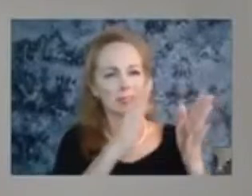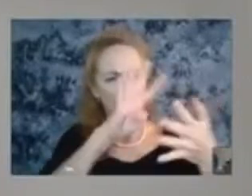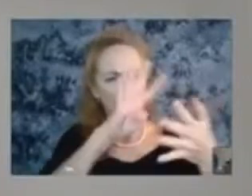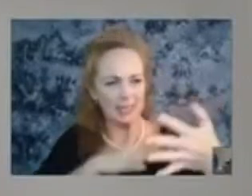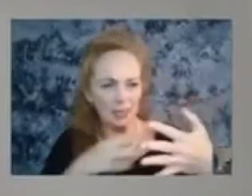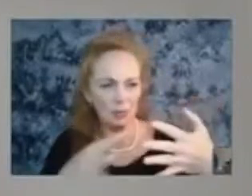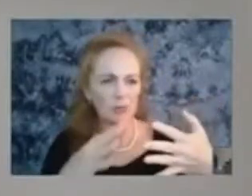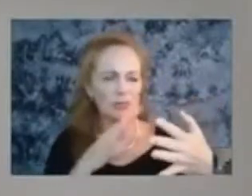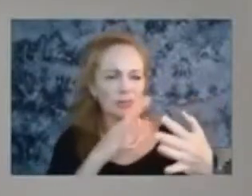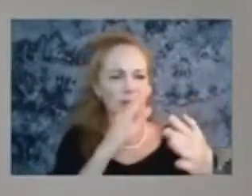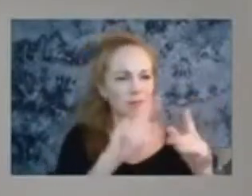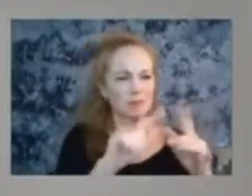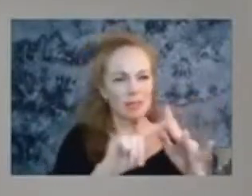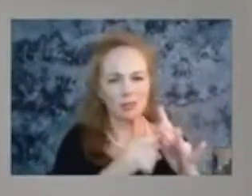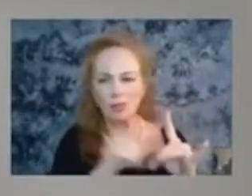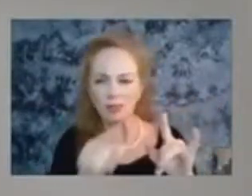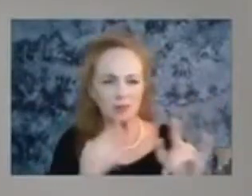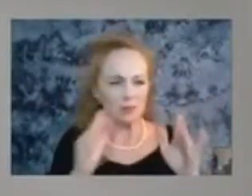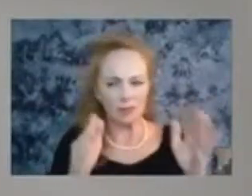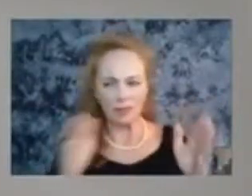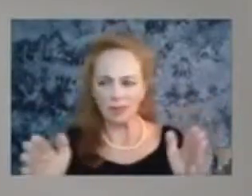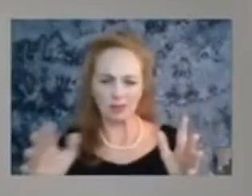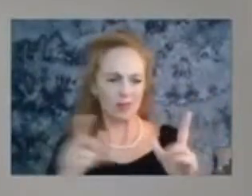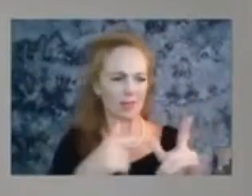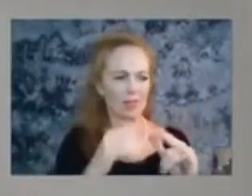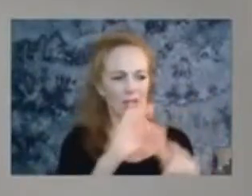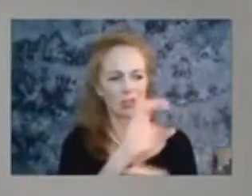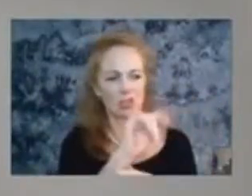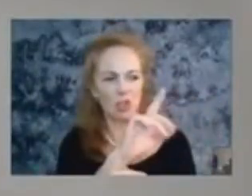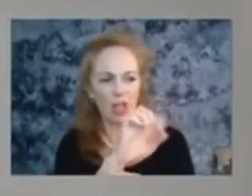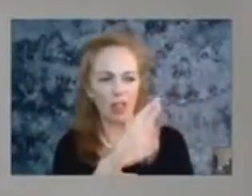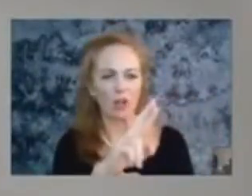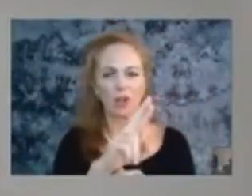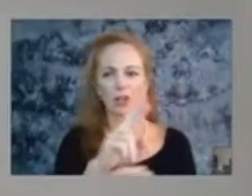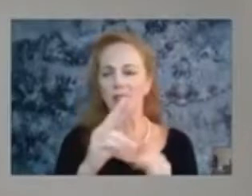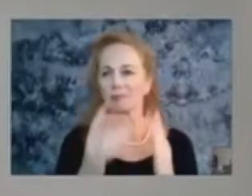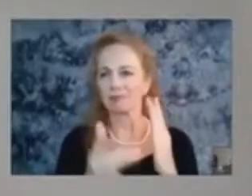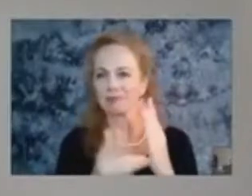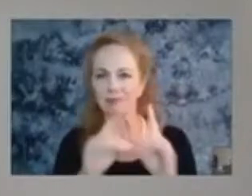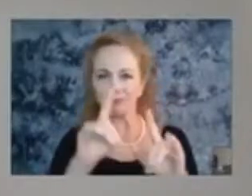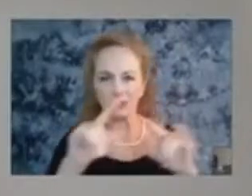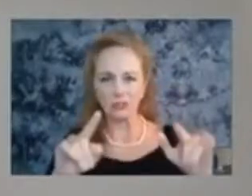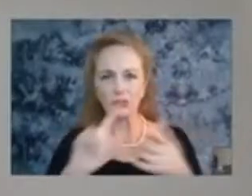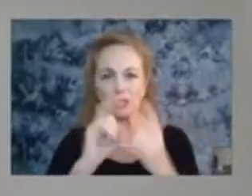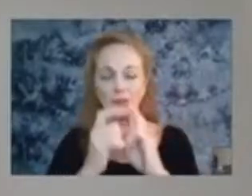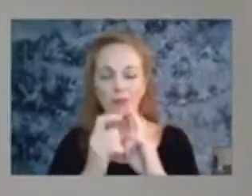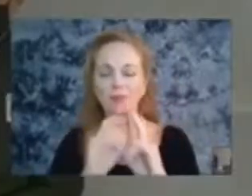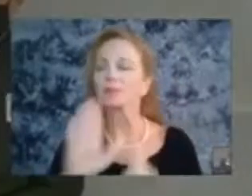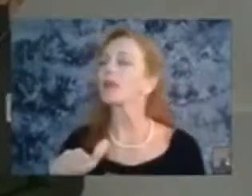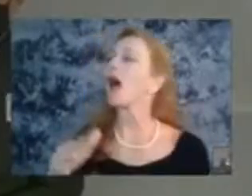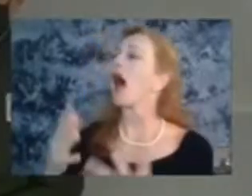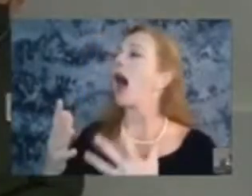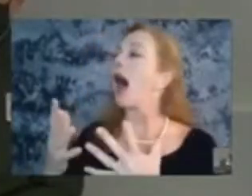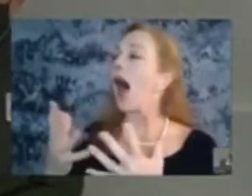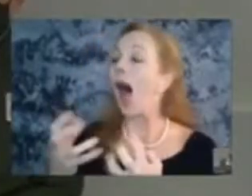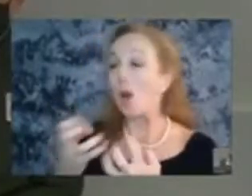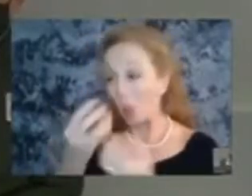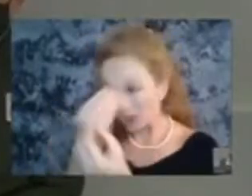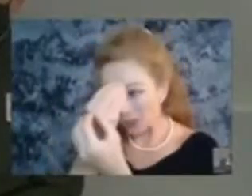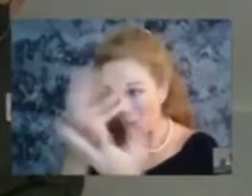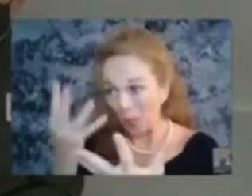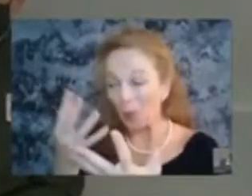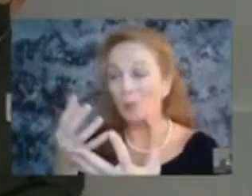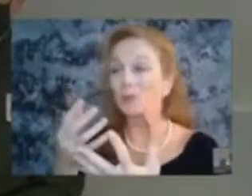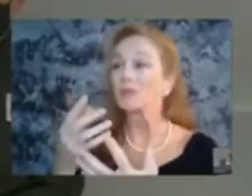and from the air handler units and that type of thing. I think that answers, I want the public to understand that we've changed the temperature. Much like I